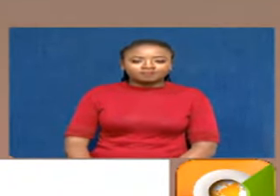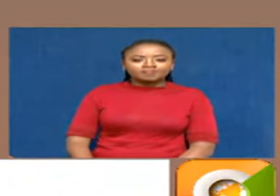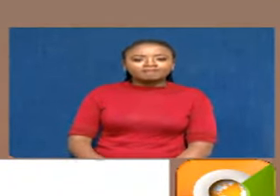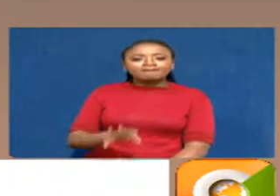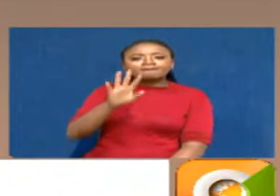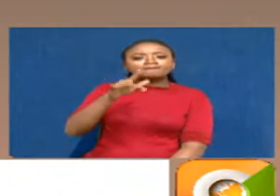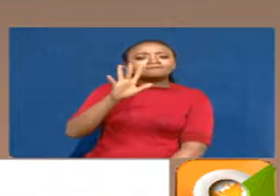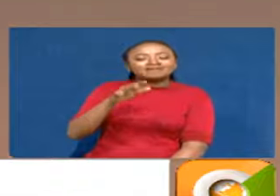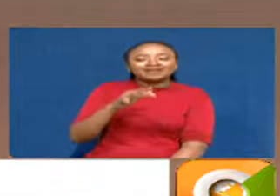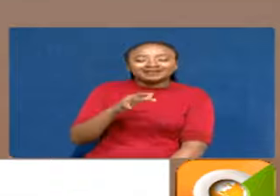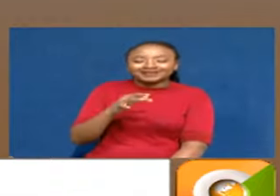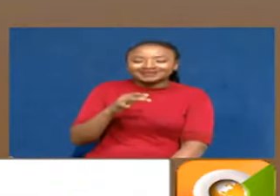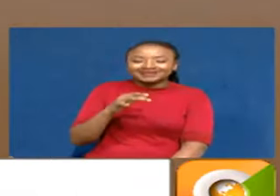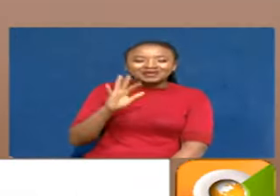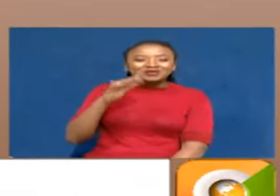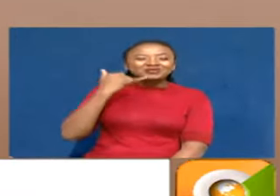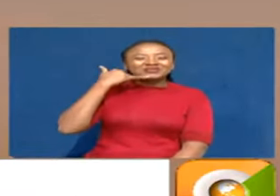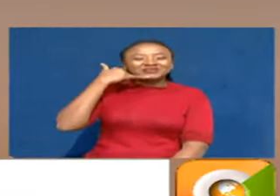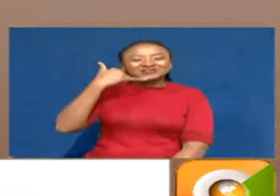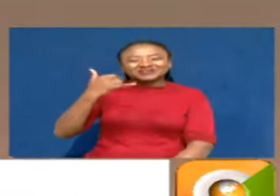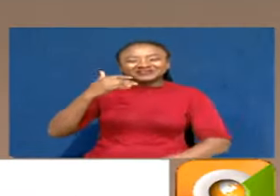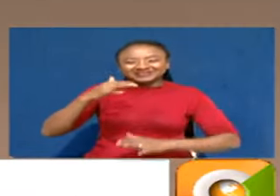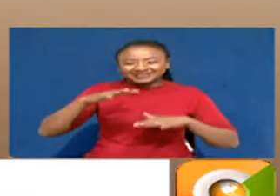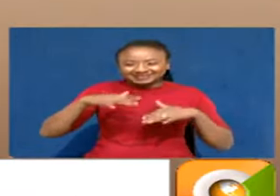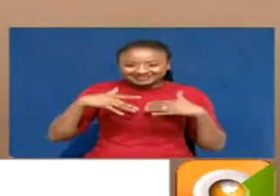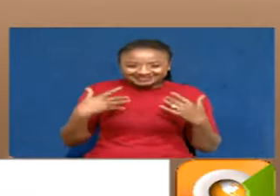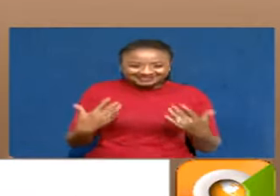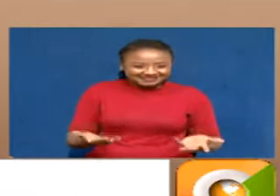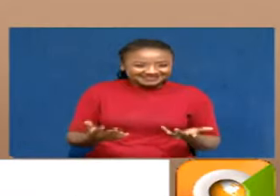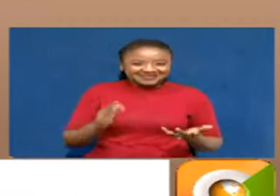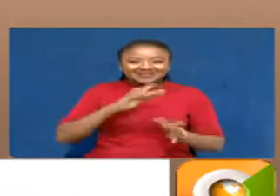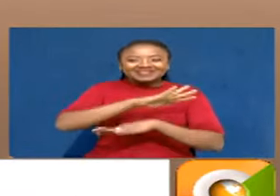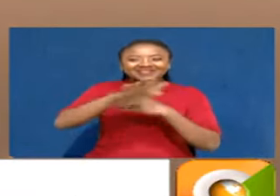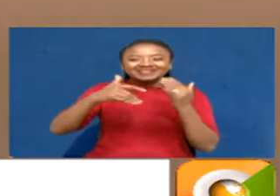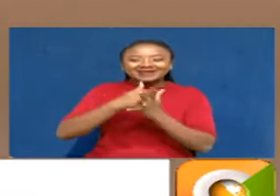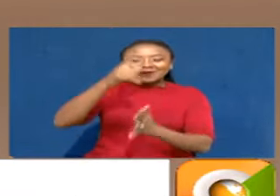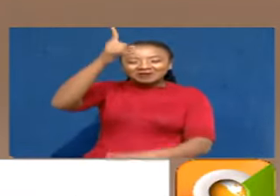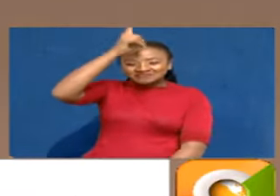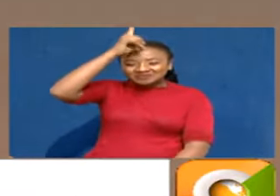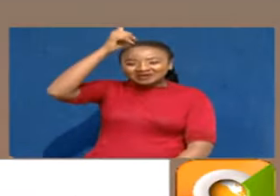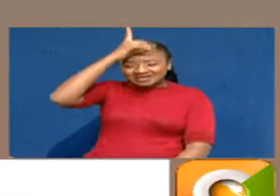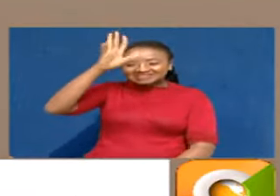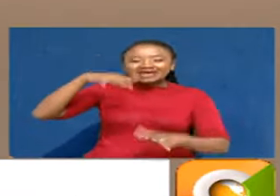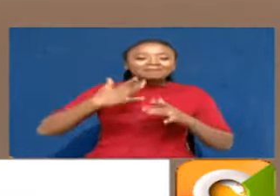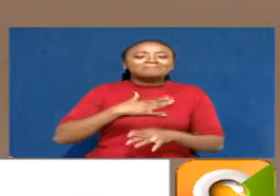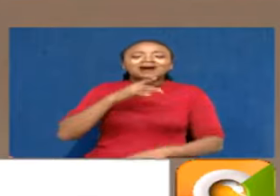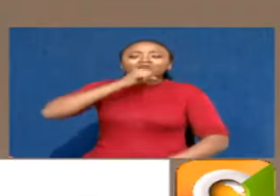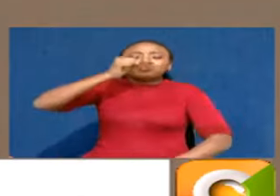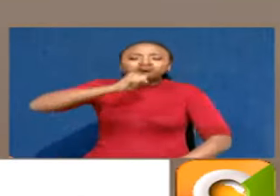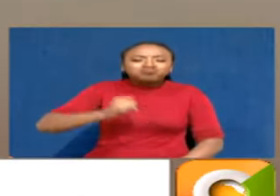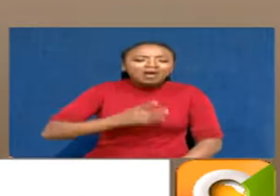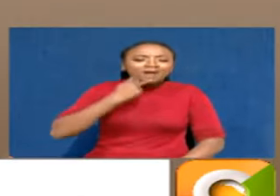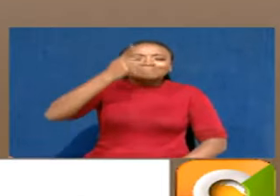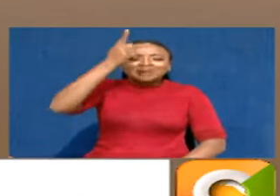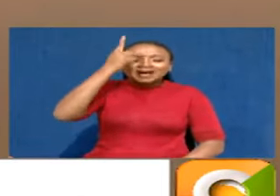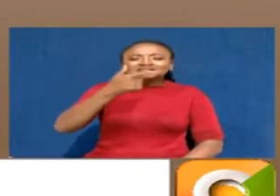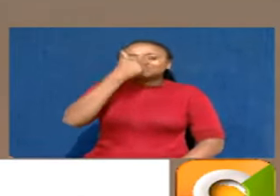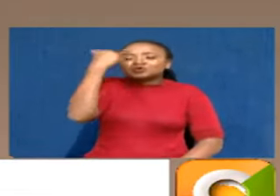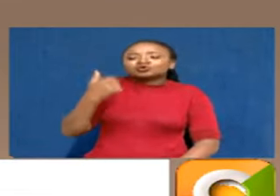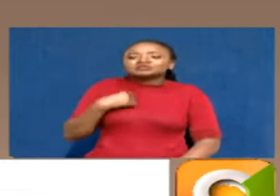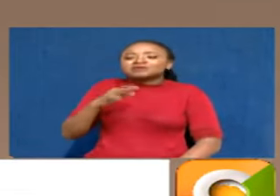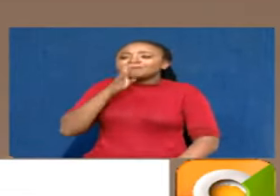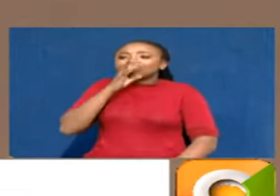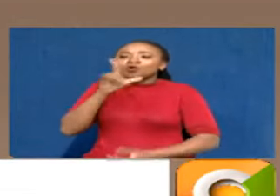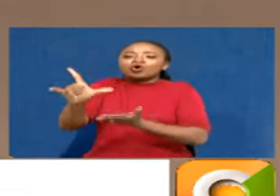call the whole village? How can you call my great-grandparents just because I borrowed 300 shillings from you? Yeah? Our junior